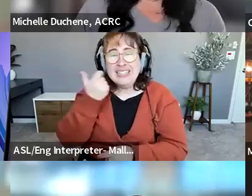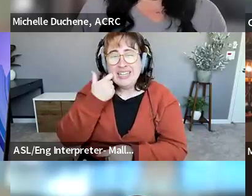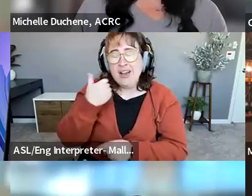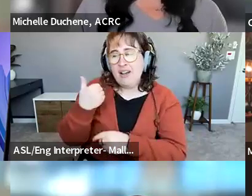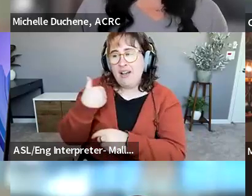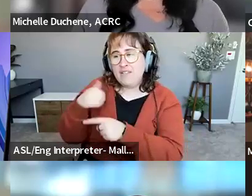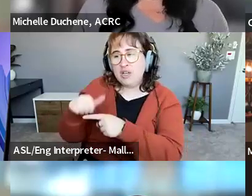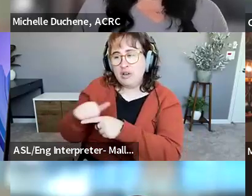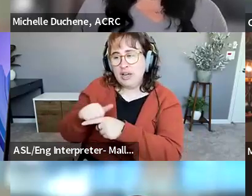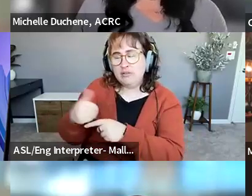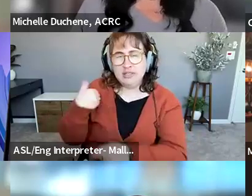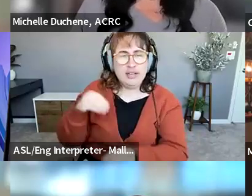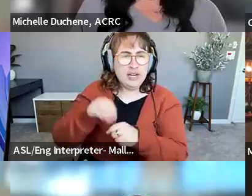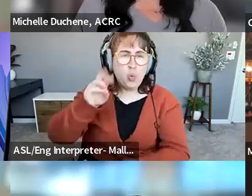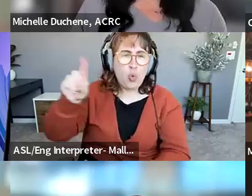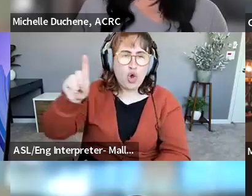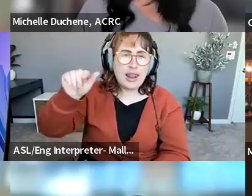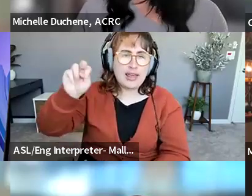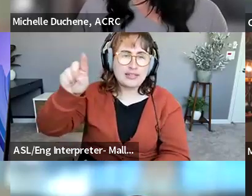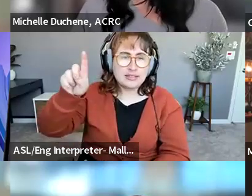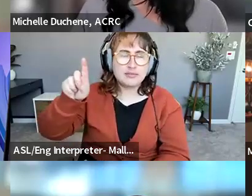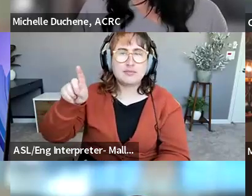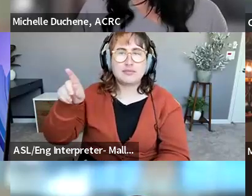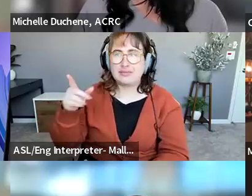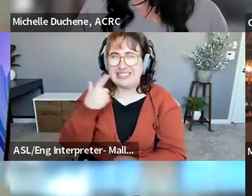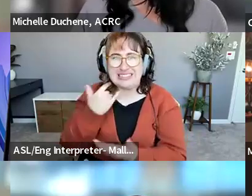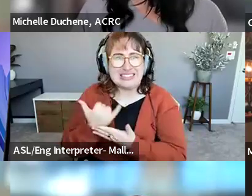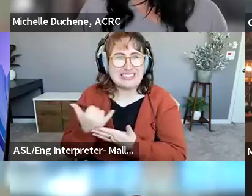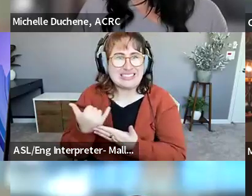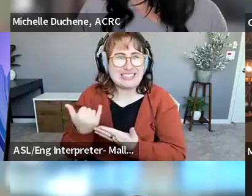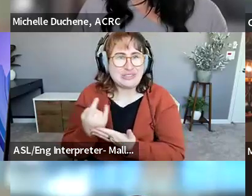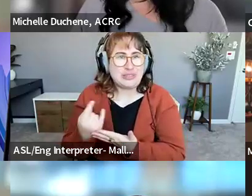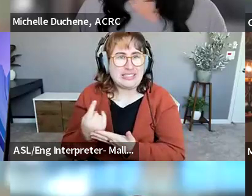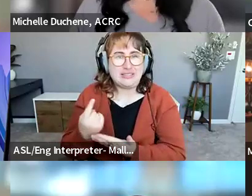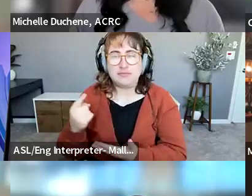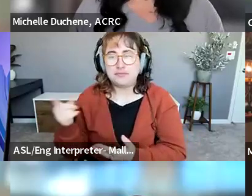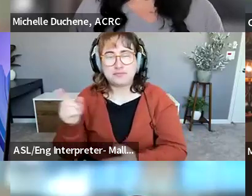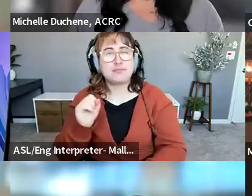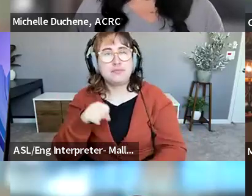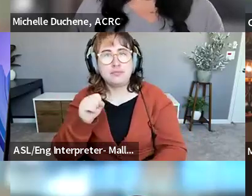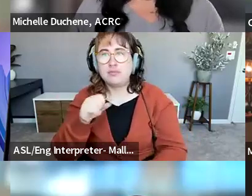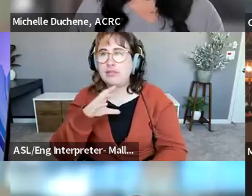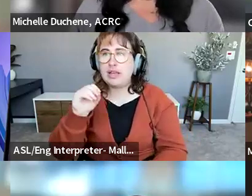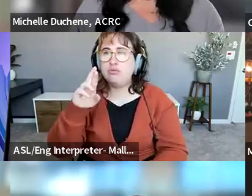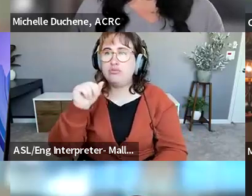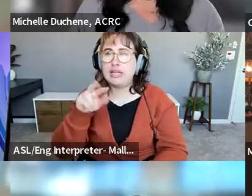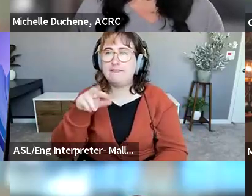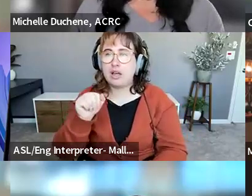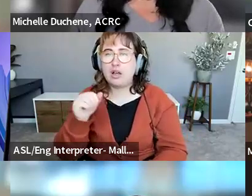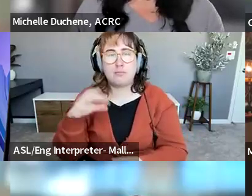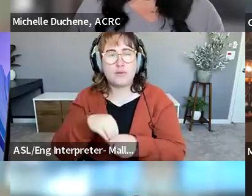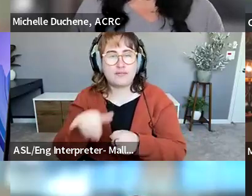on in Woodland or something too. We did our own one just this week, right? Yes, and Reva has been